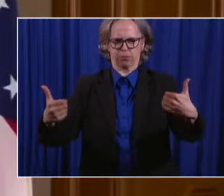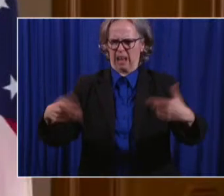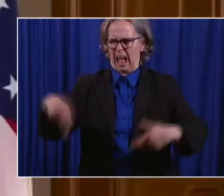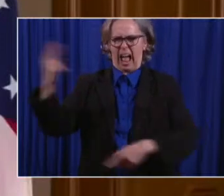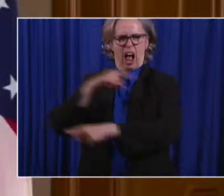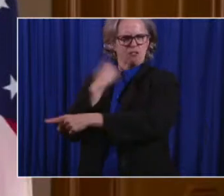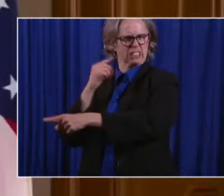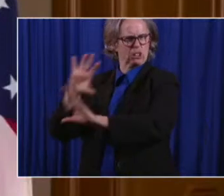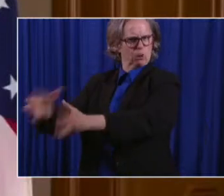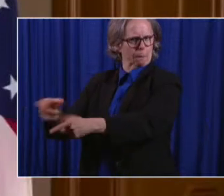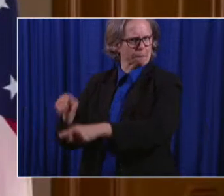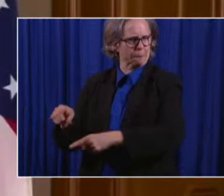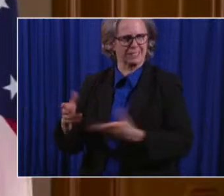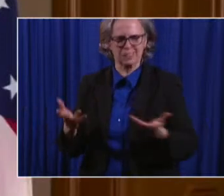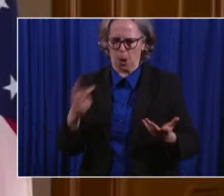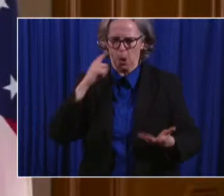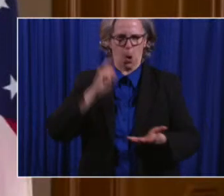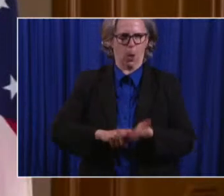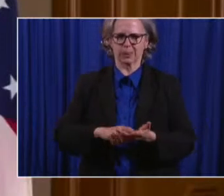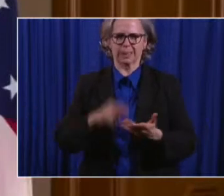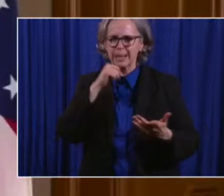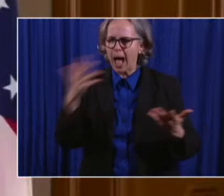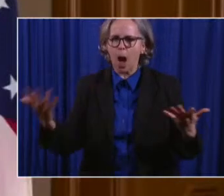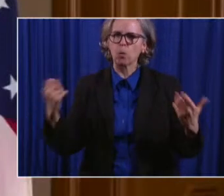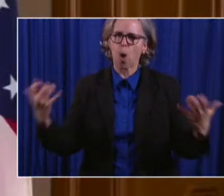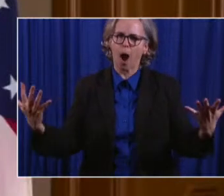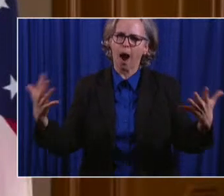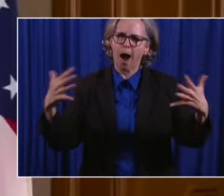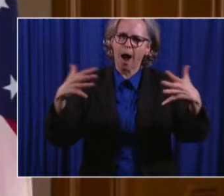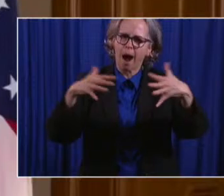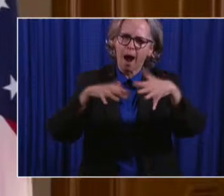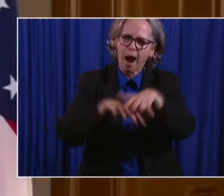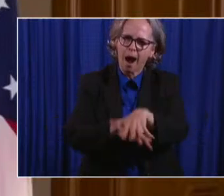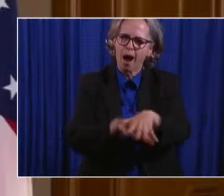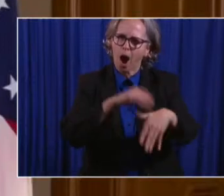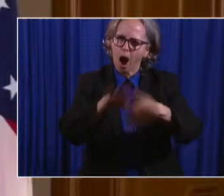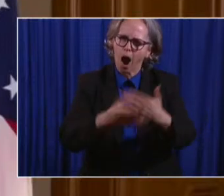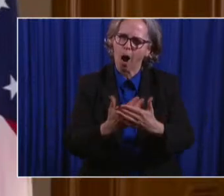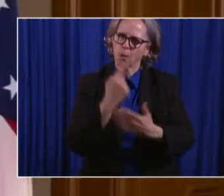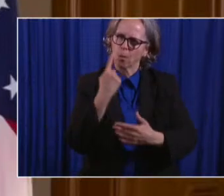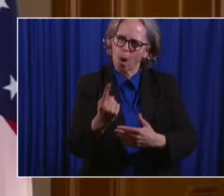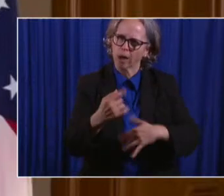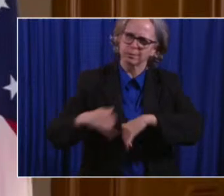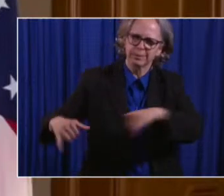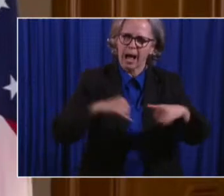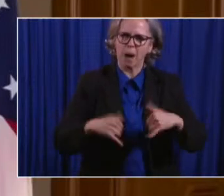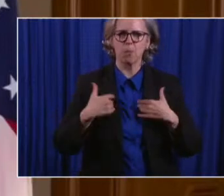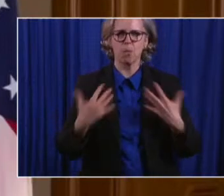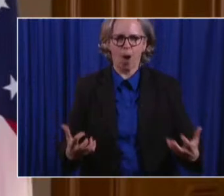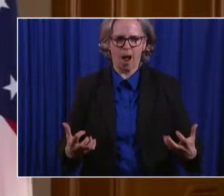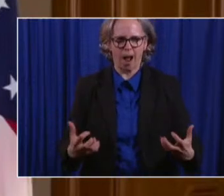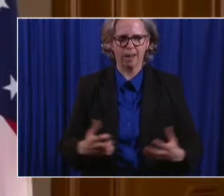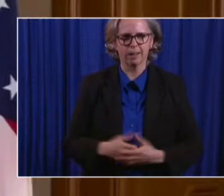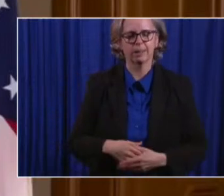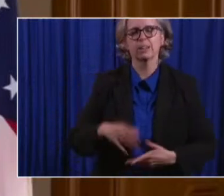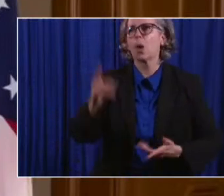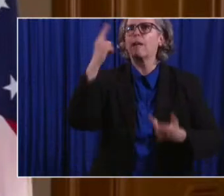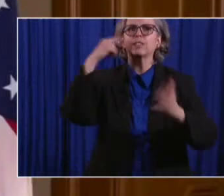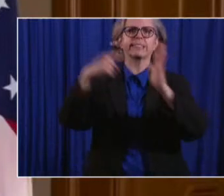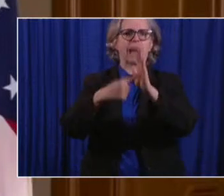same person, or if you have two people go to a picnic, or let's say go to an event